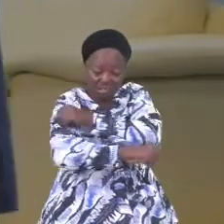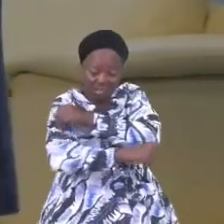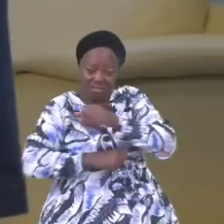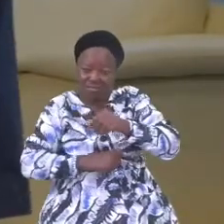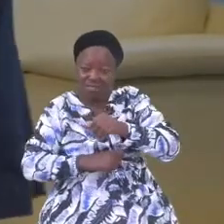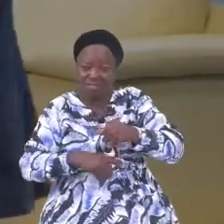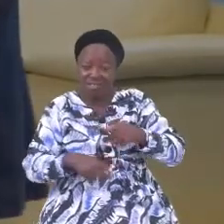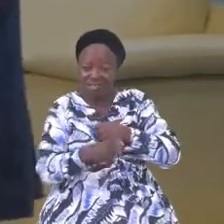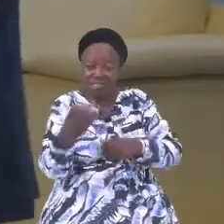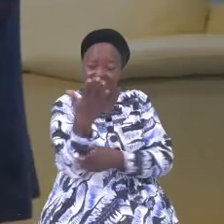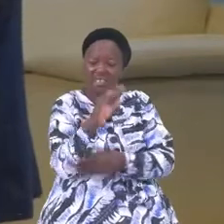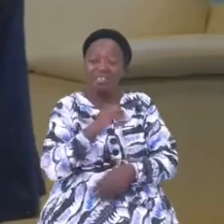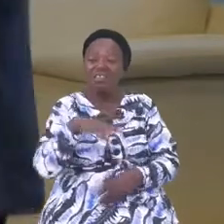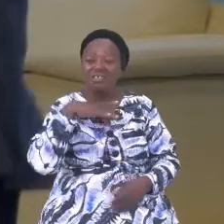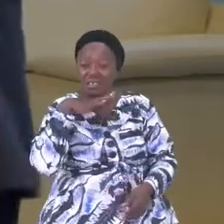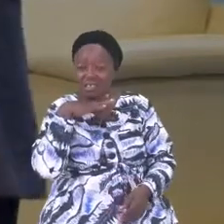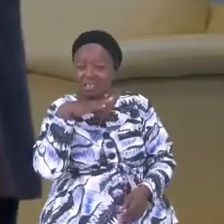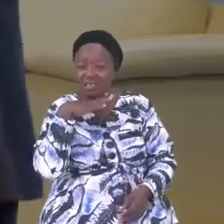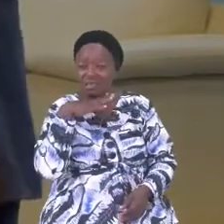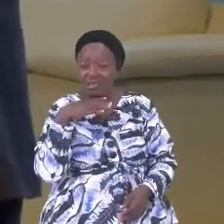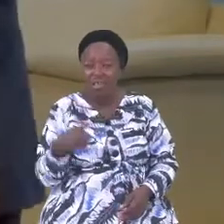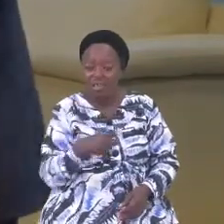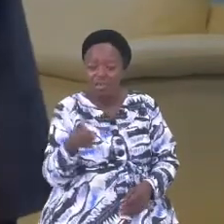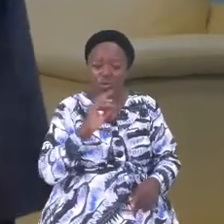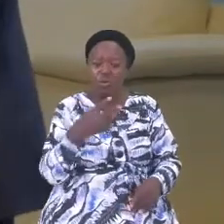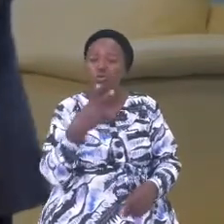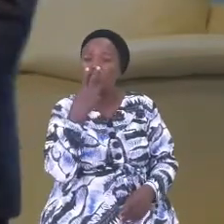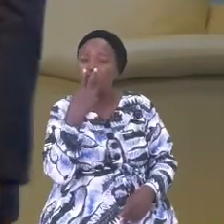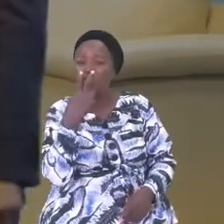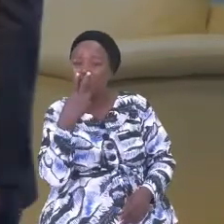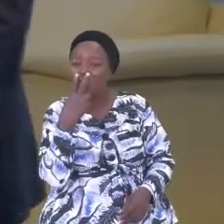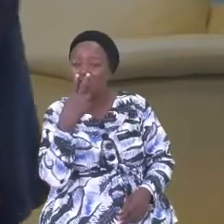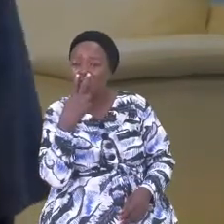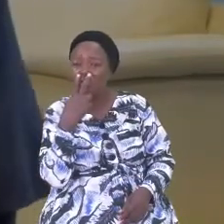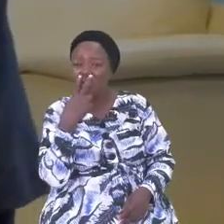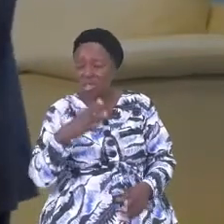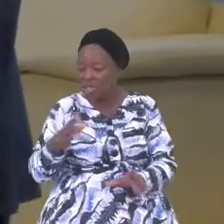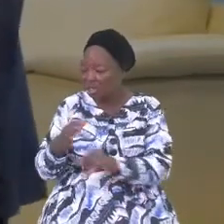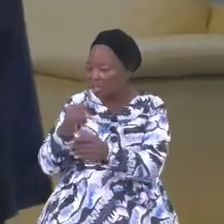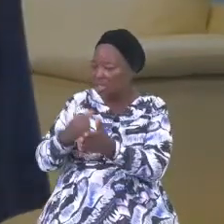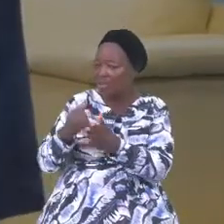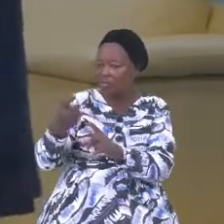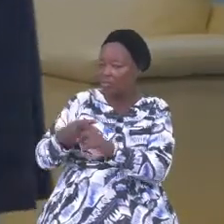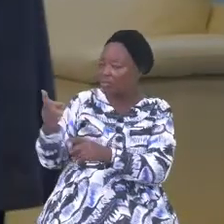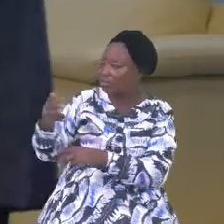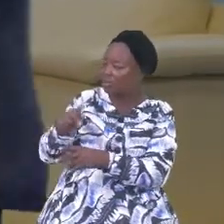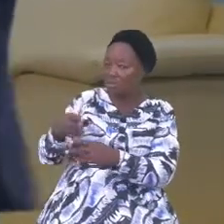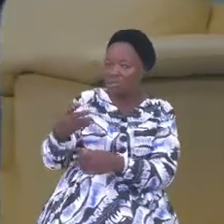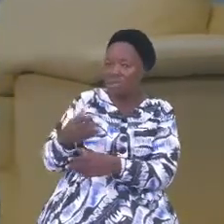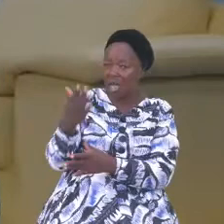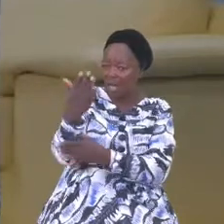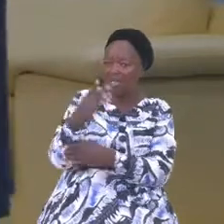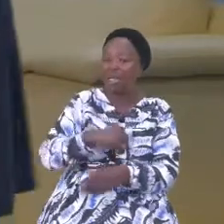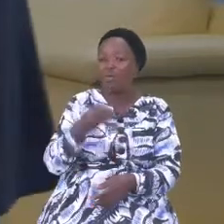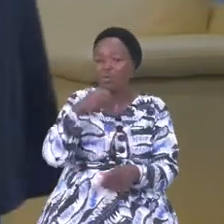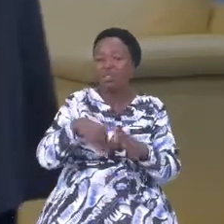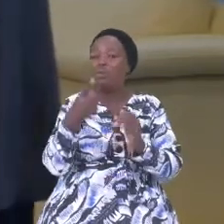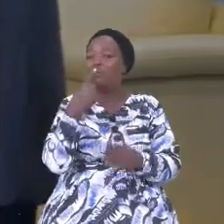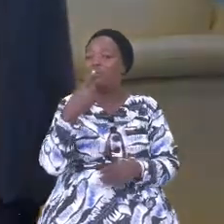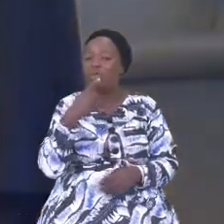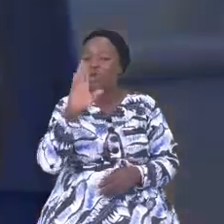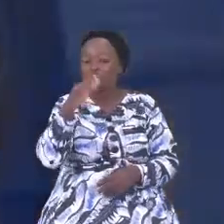are defiled. Those who smoke, they take it with their hands, put in the mouth. Your